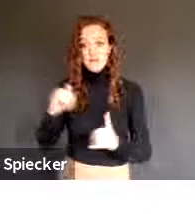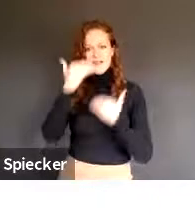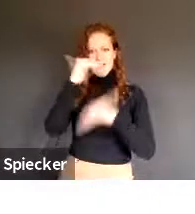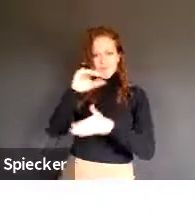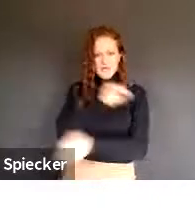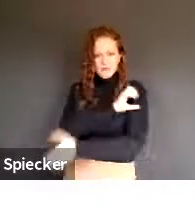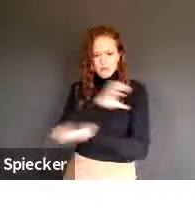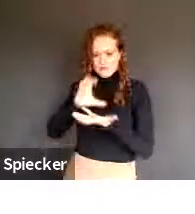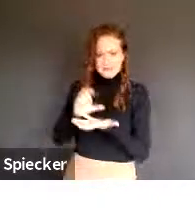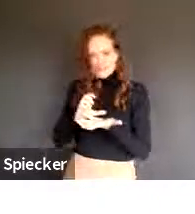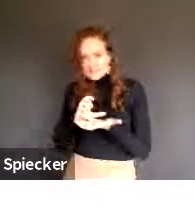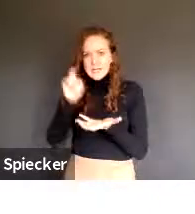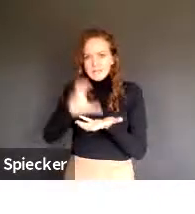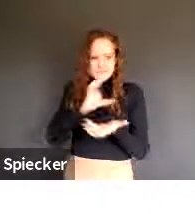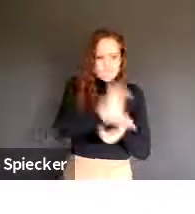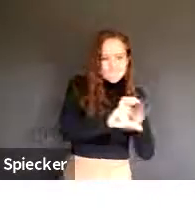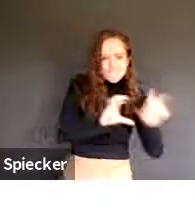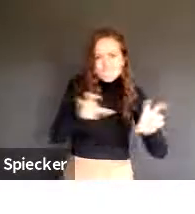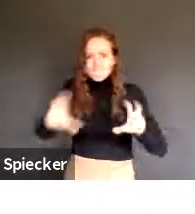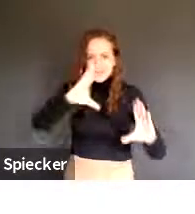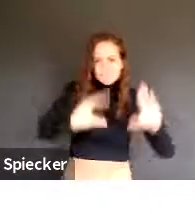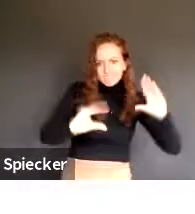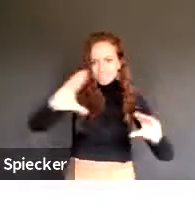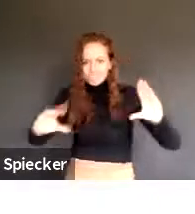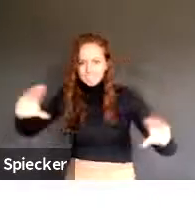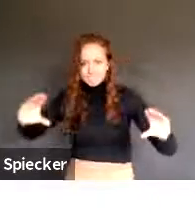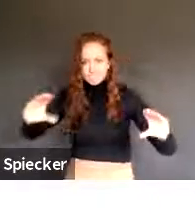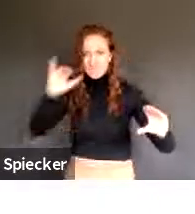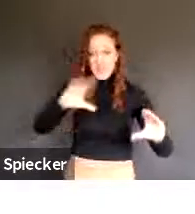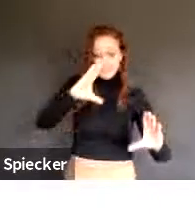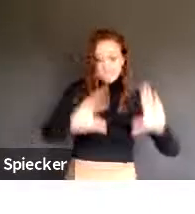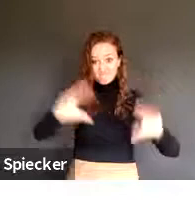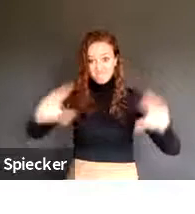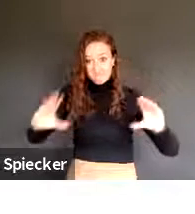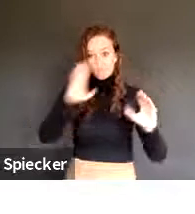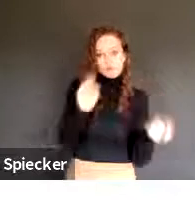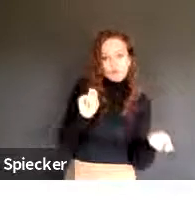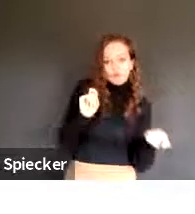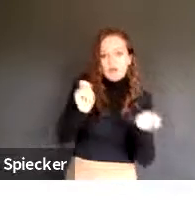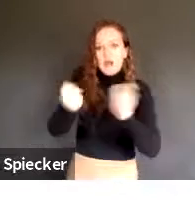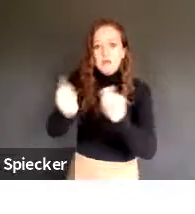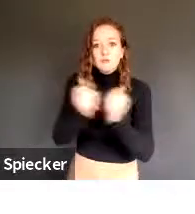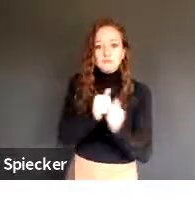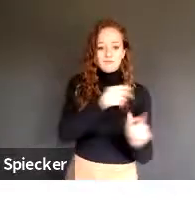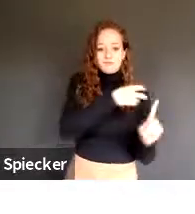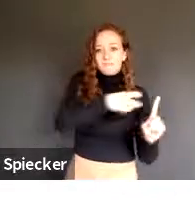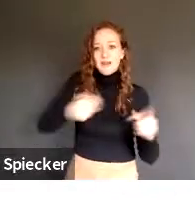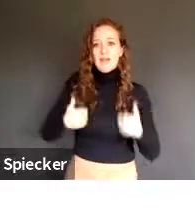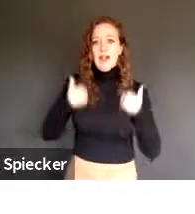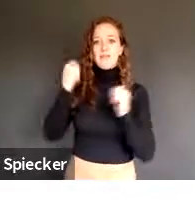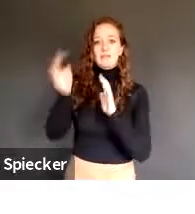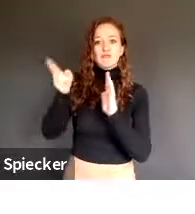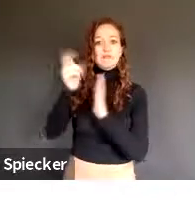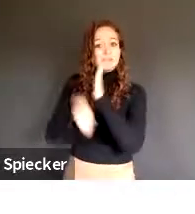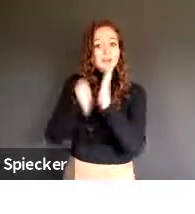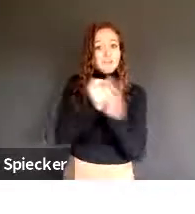budget, optimizing trade-offs in energy allocation among the demographic traits of growth, reproduction, and survival throughout their life